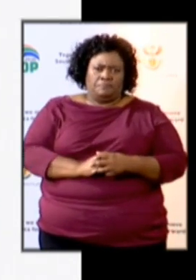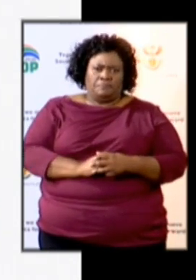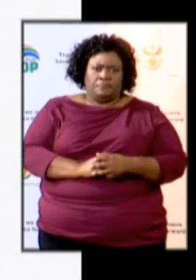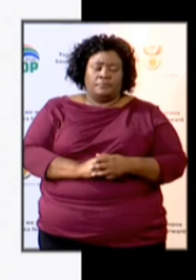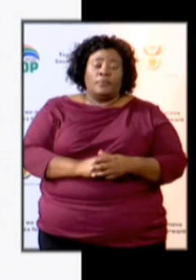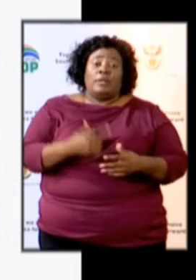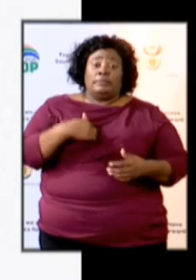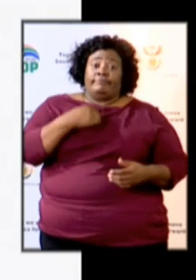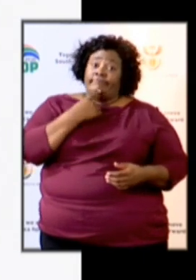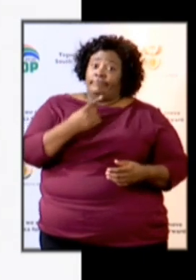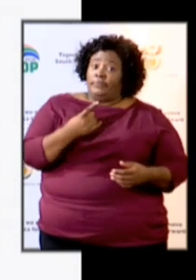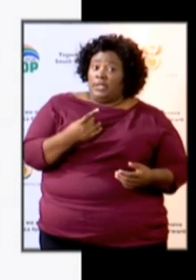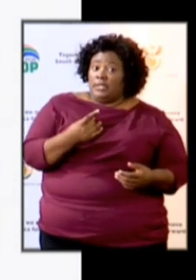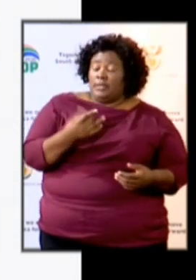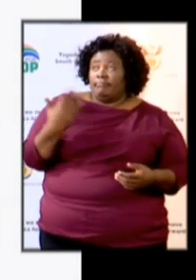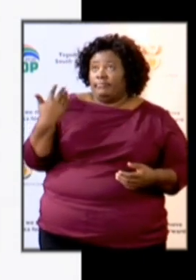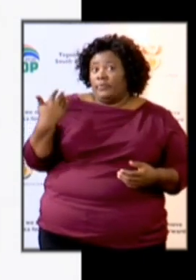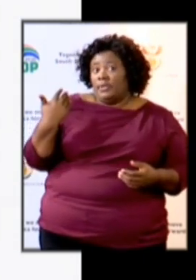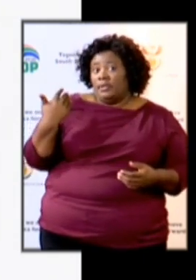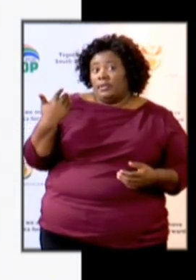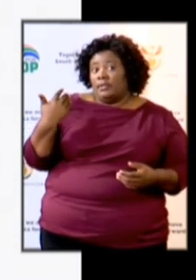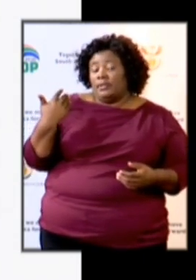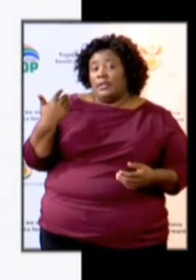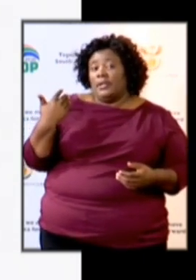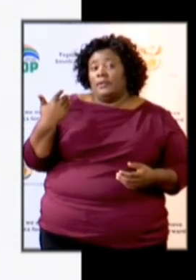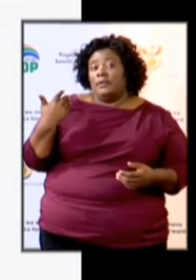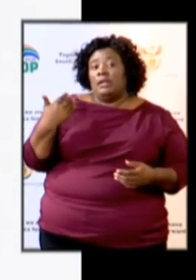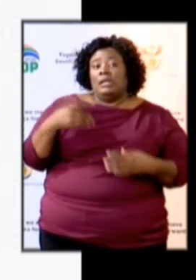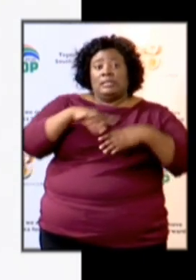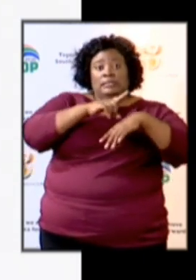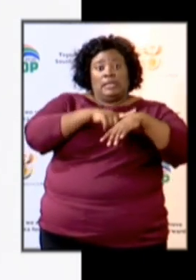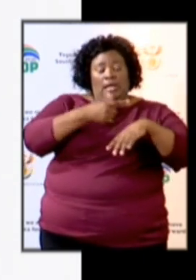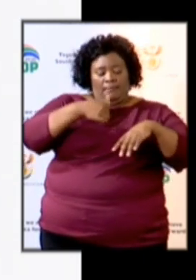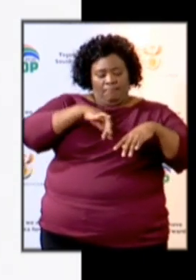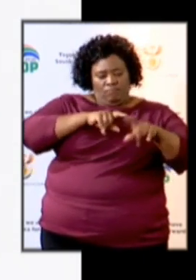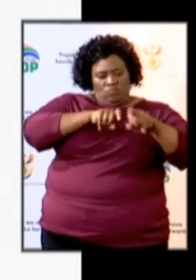And as I said, that when we test,